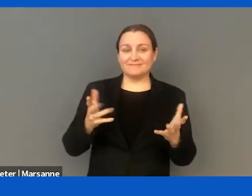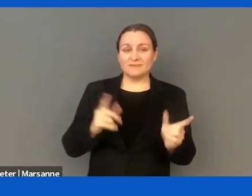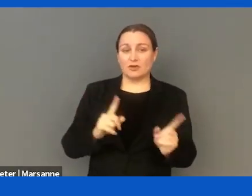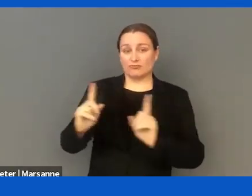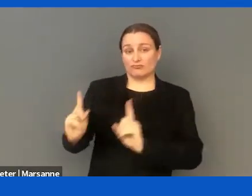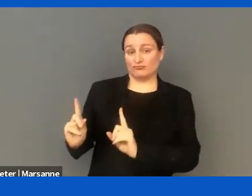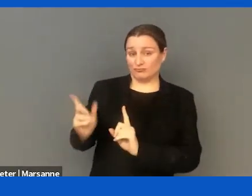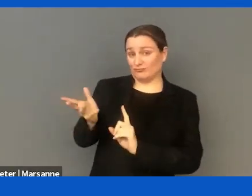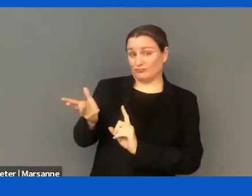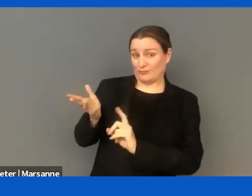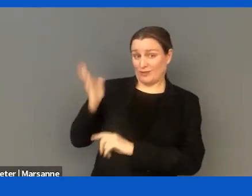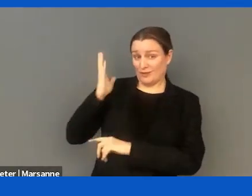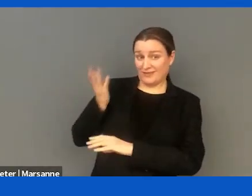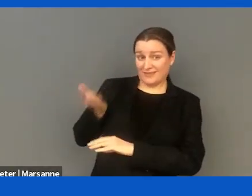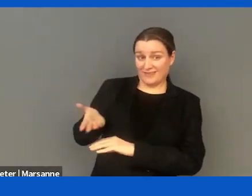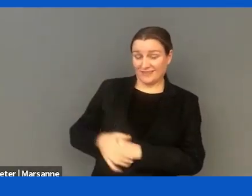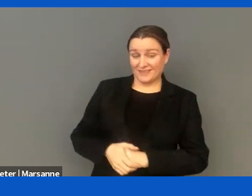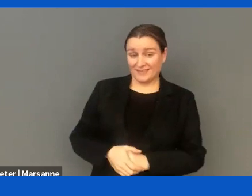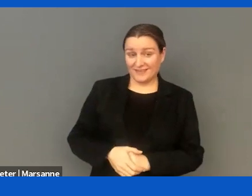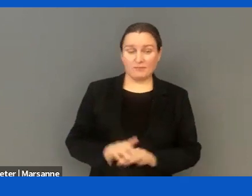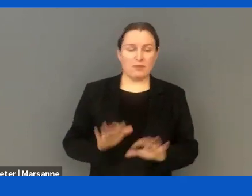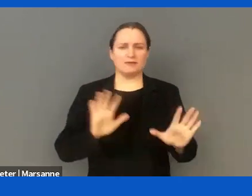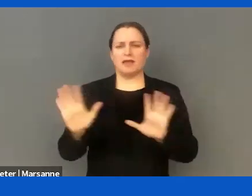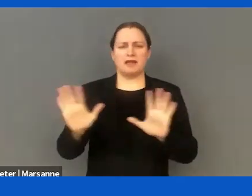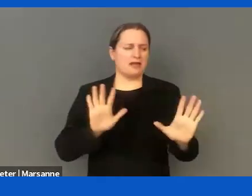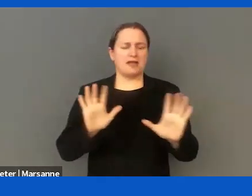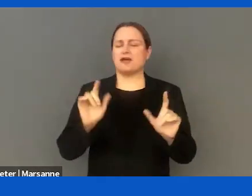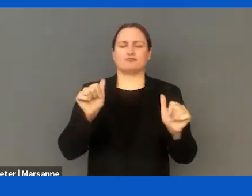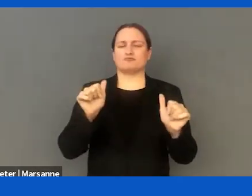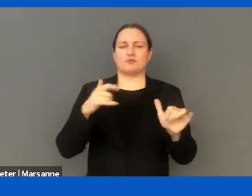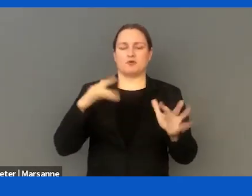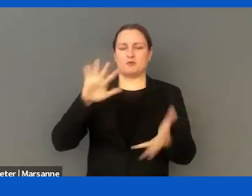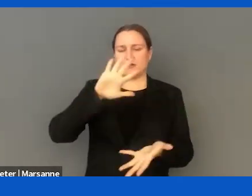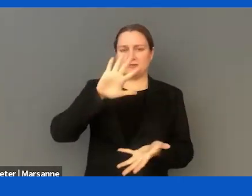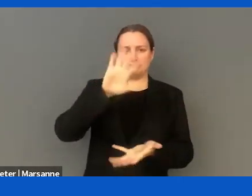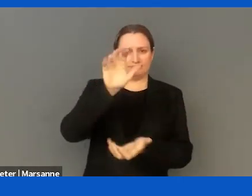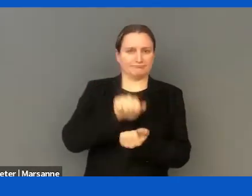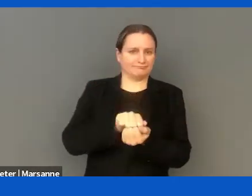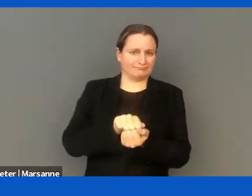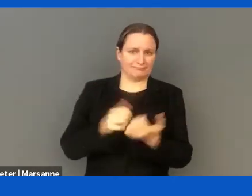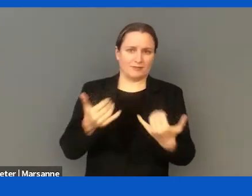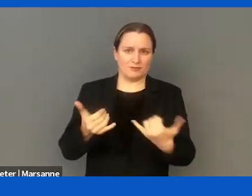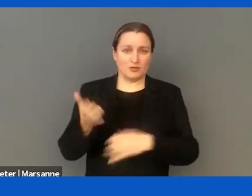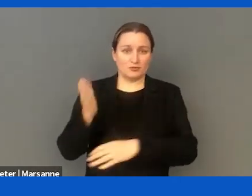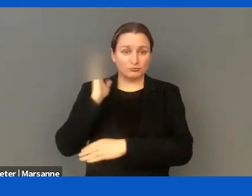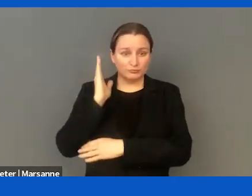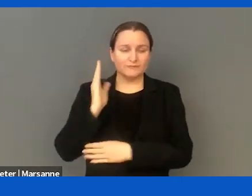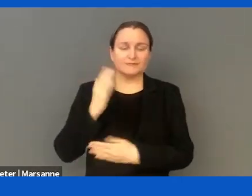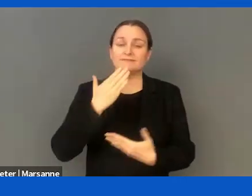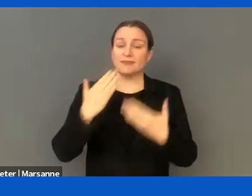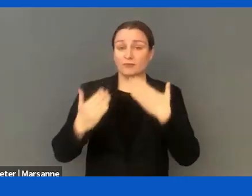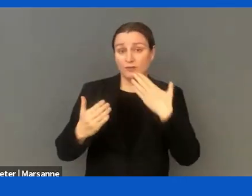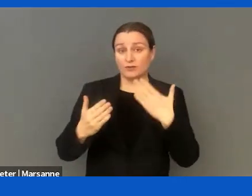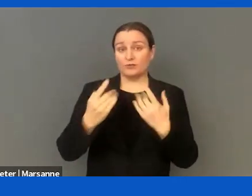Yeah. Okay, but we need to wrap up. So thank you, all of you, for this insights and sharing your thoughts